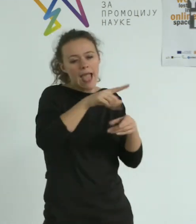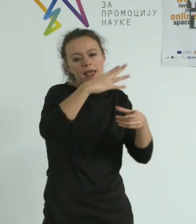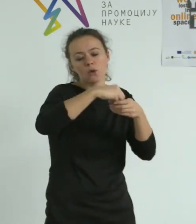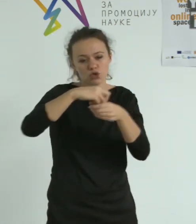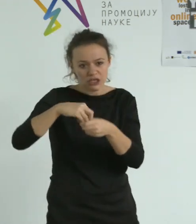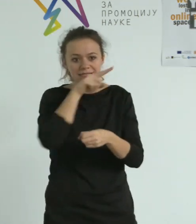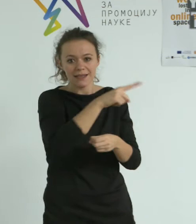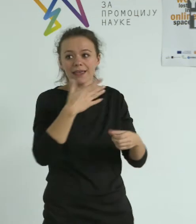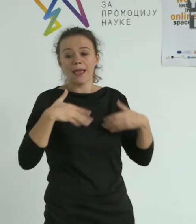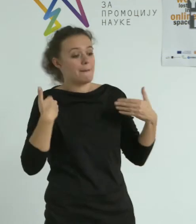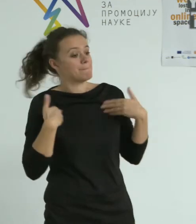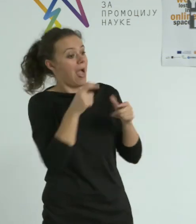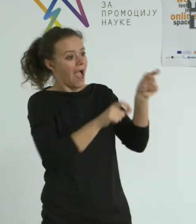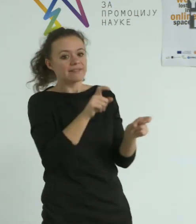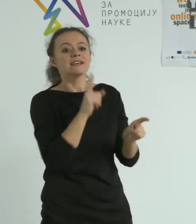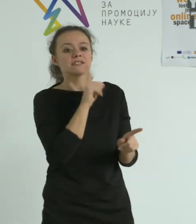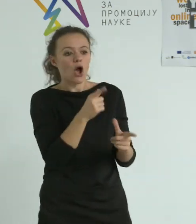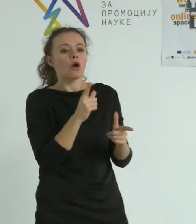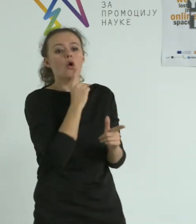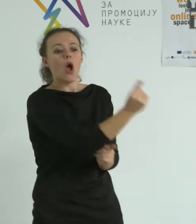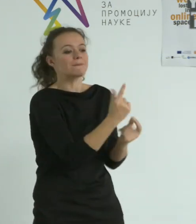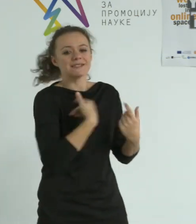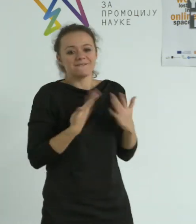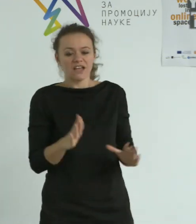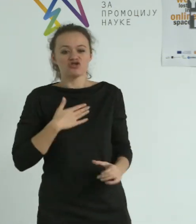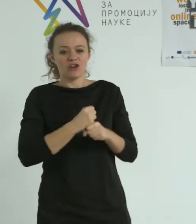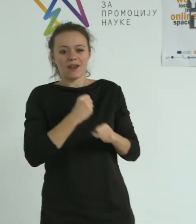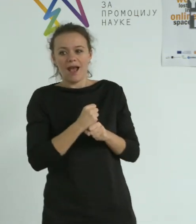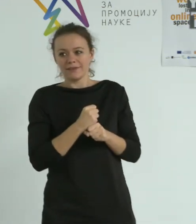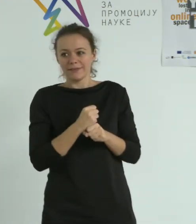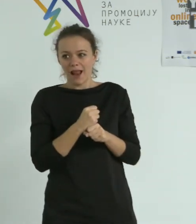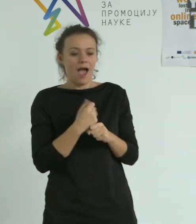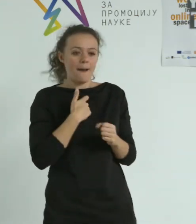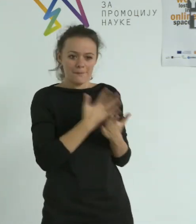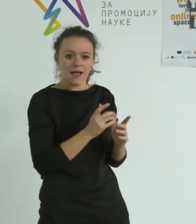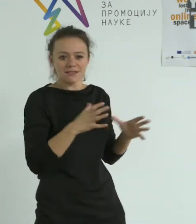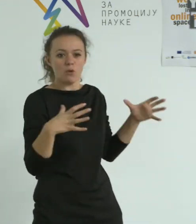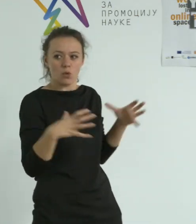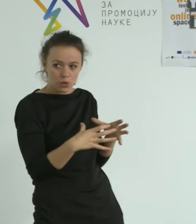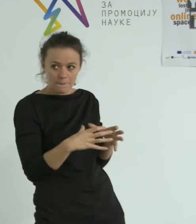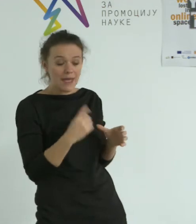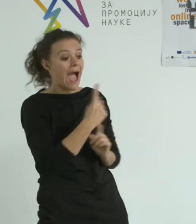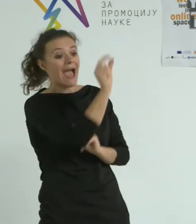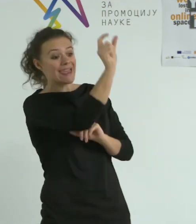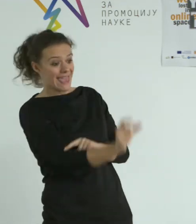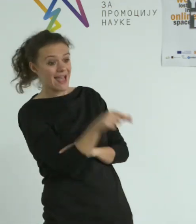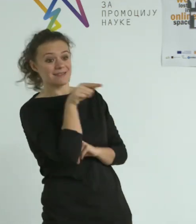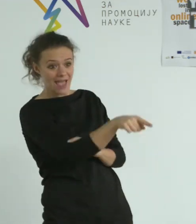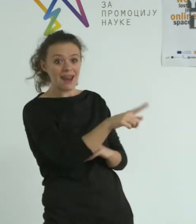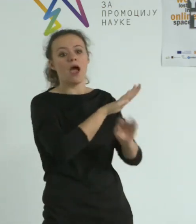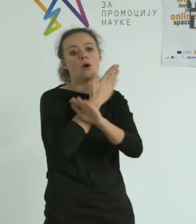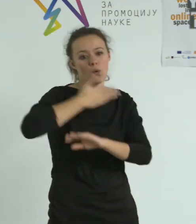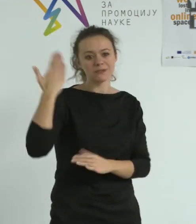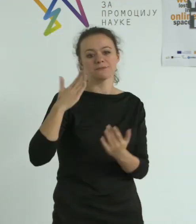young people that I would work with, and only one of them, 4 of them were in the group, only one of them